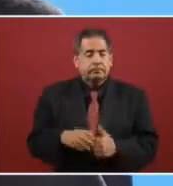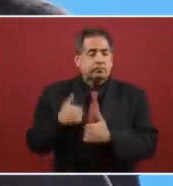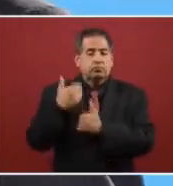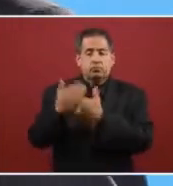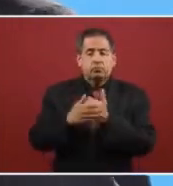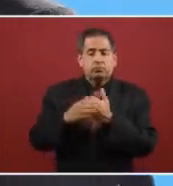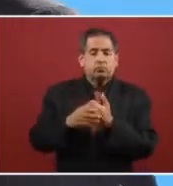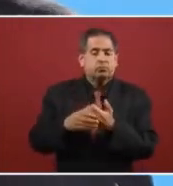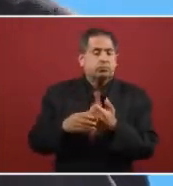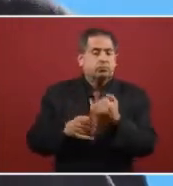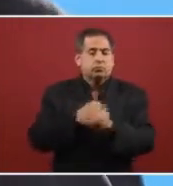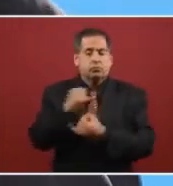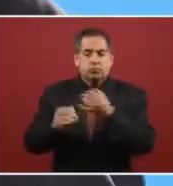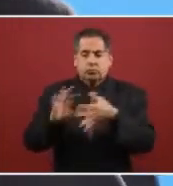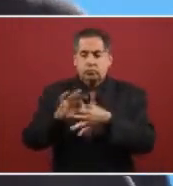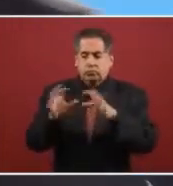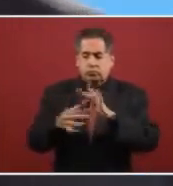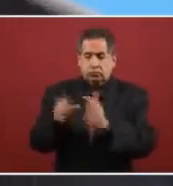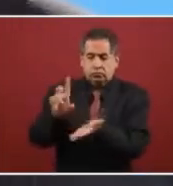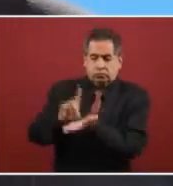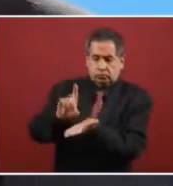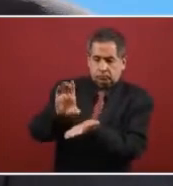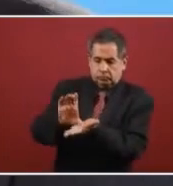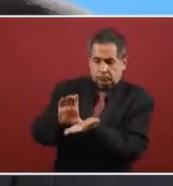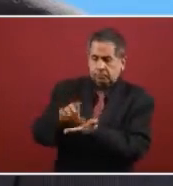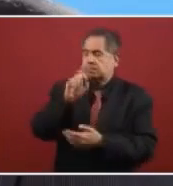you get the participation of